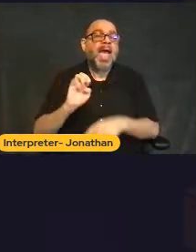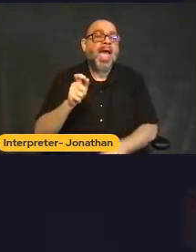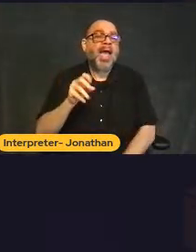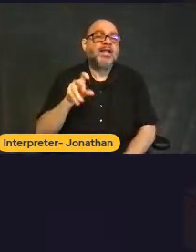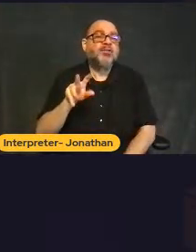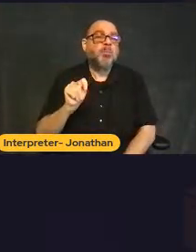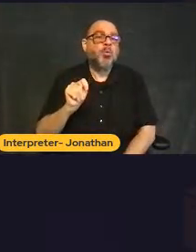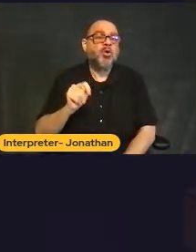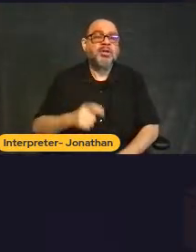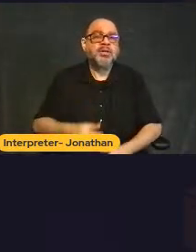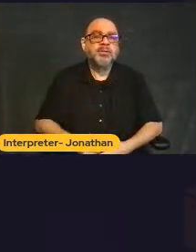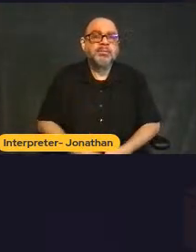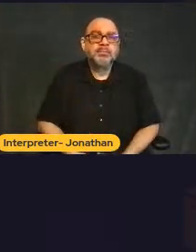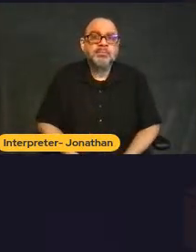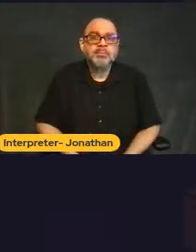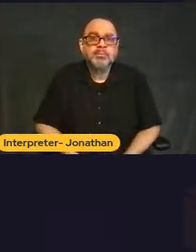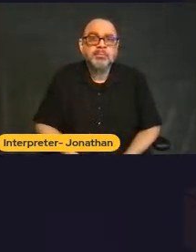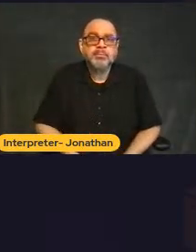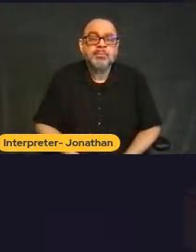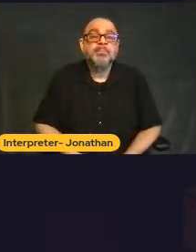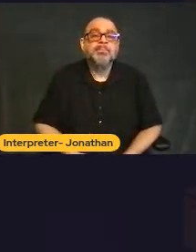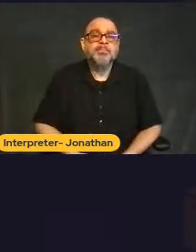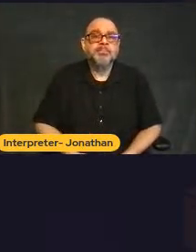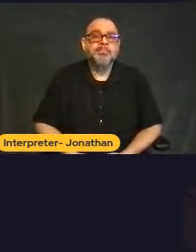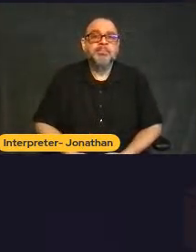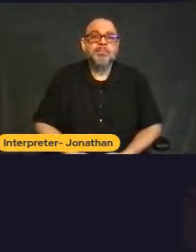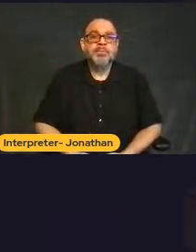next export.